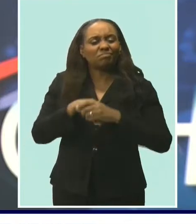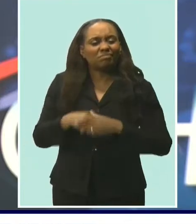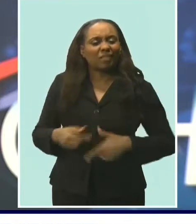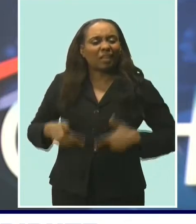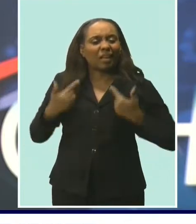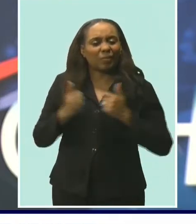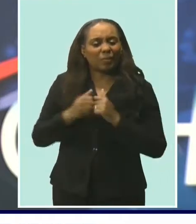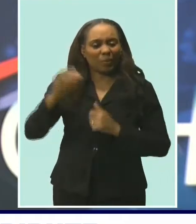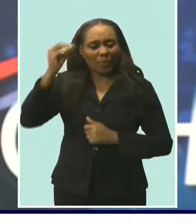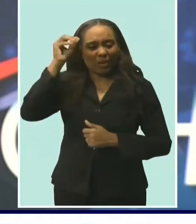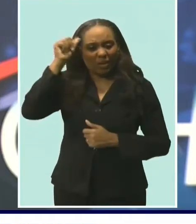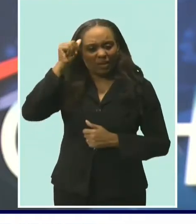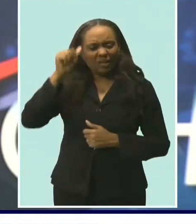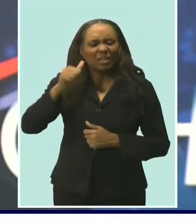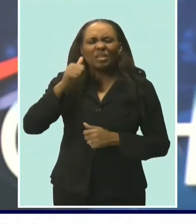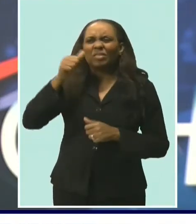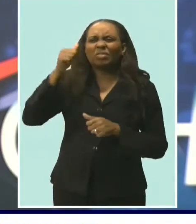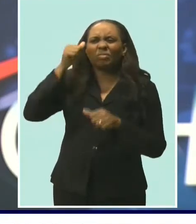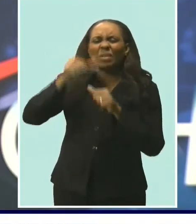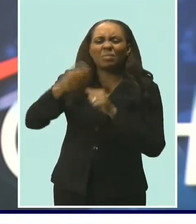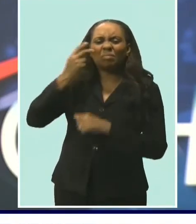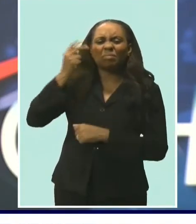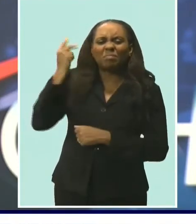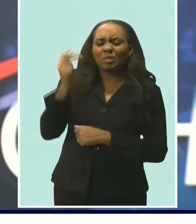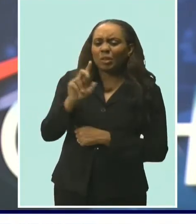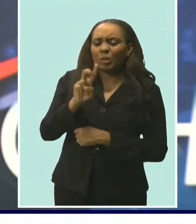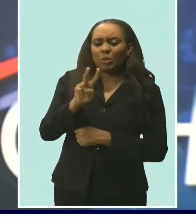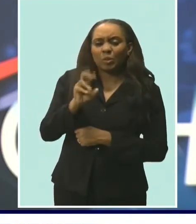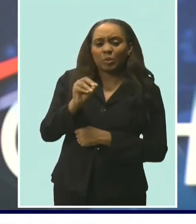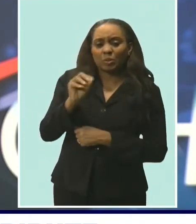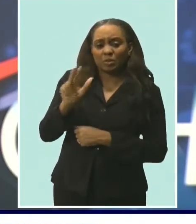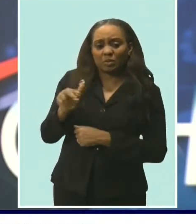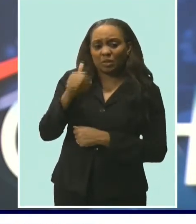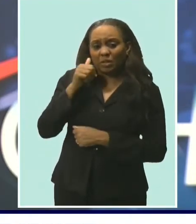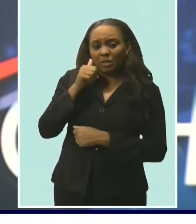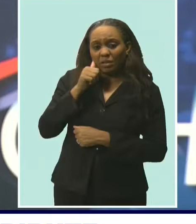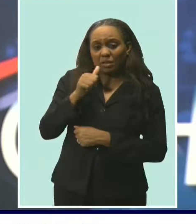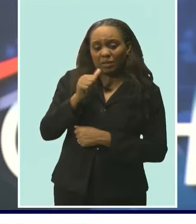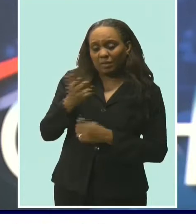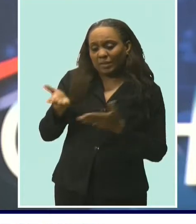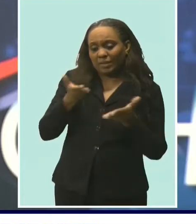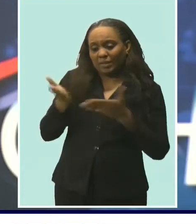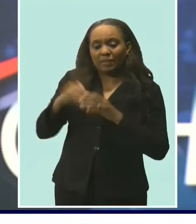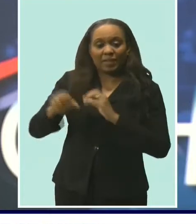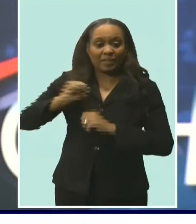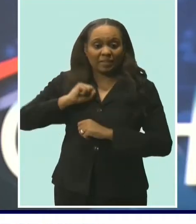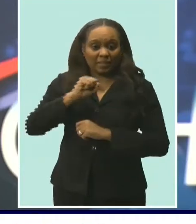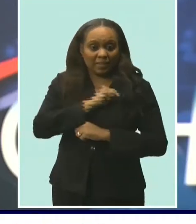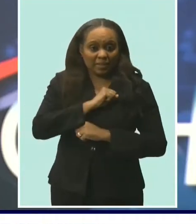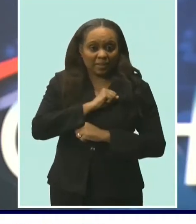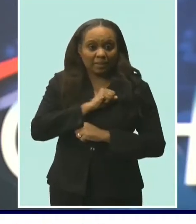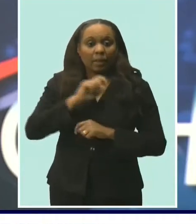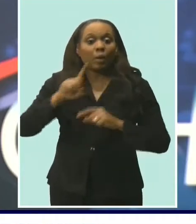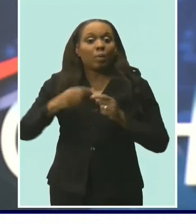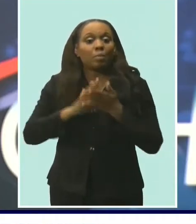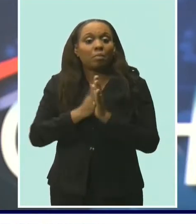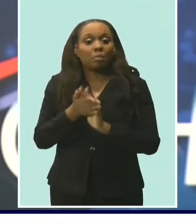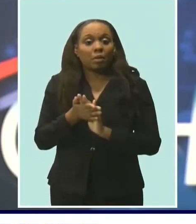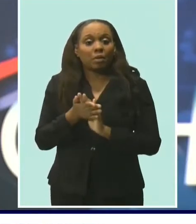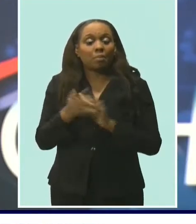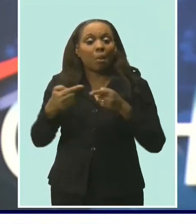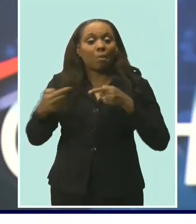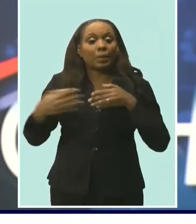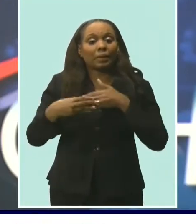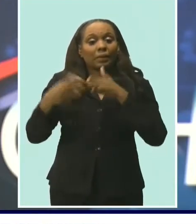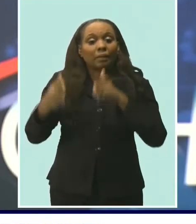that in 2003, he appointed her to serve in the Senate. When he became opposition leader in 2010, Ms. Paris worked closely with